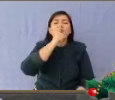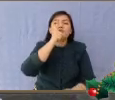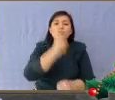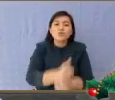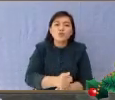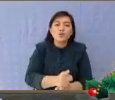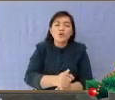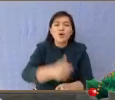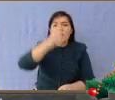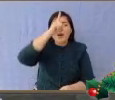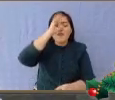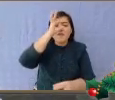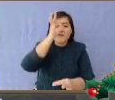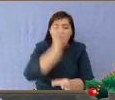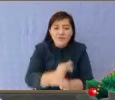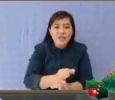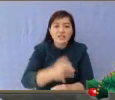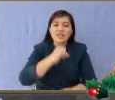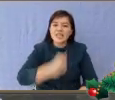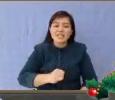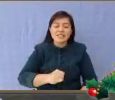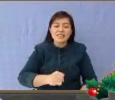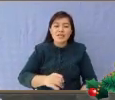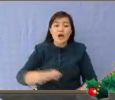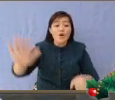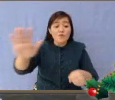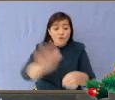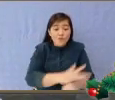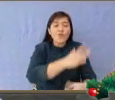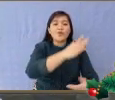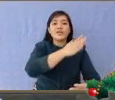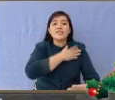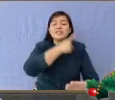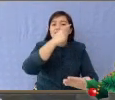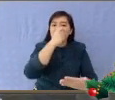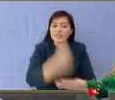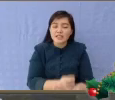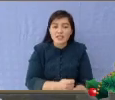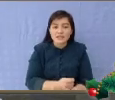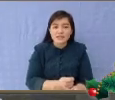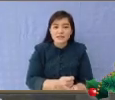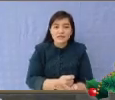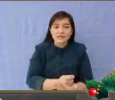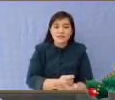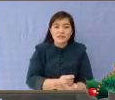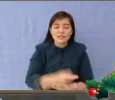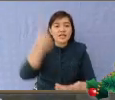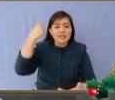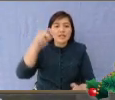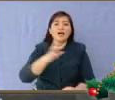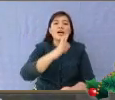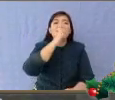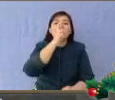isang totoong Diyos, it can conquer whatever kind of fear you are facing right now.